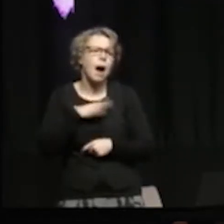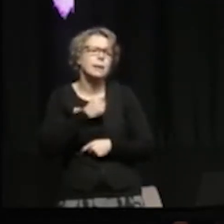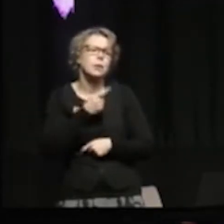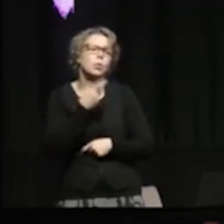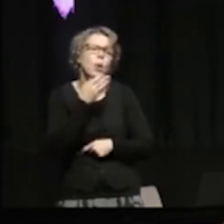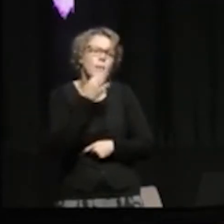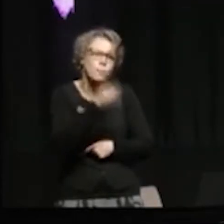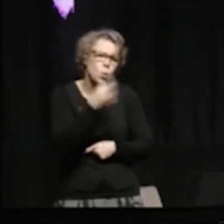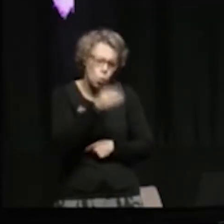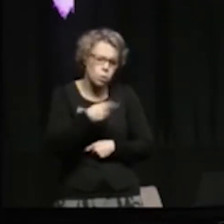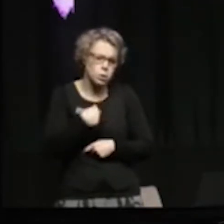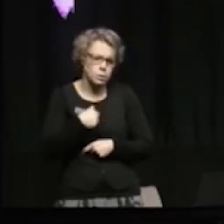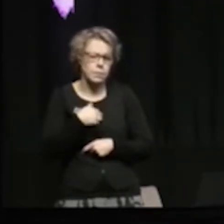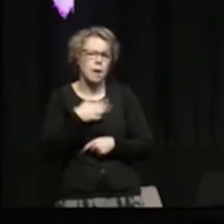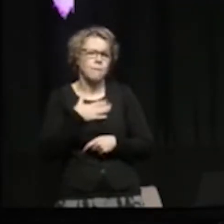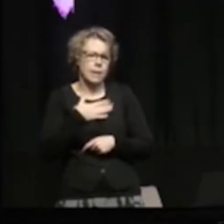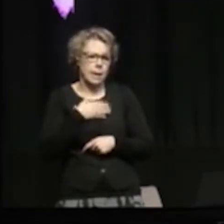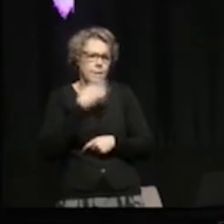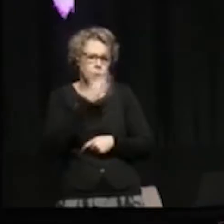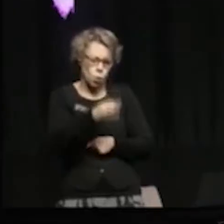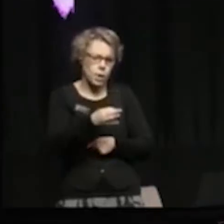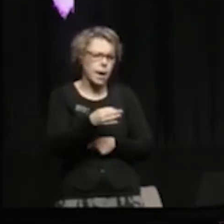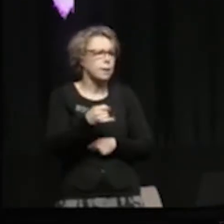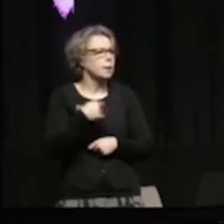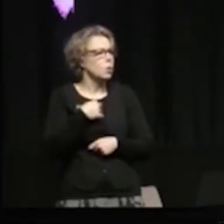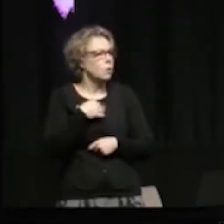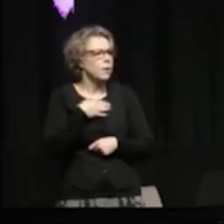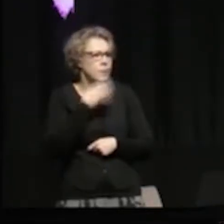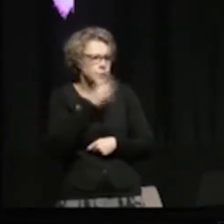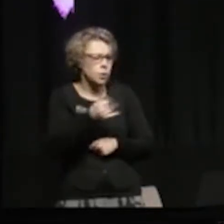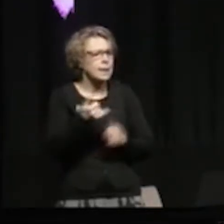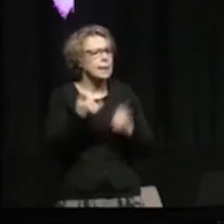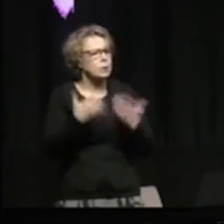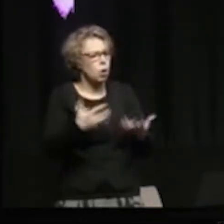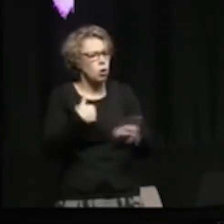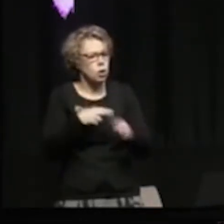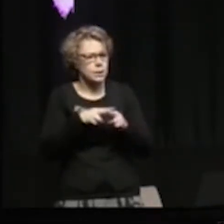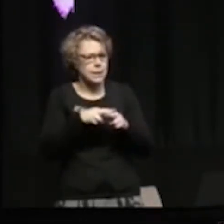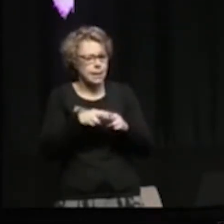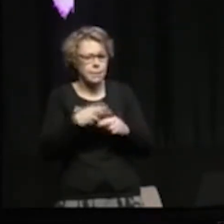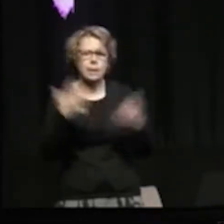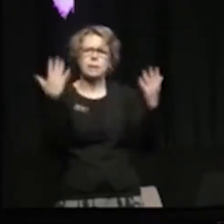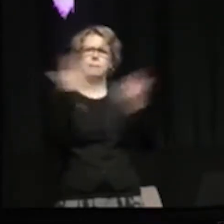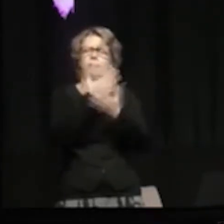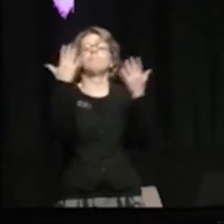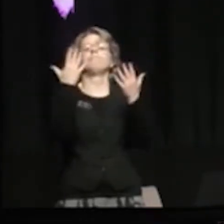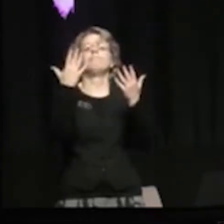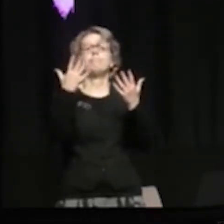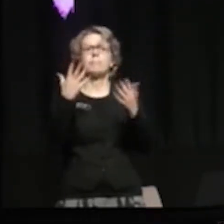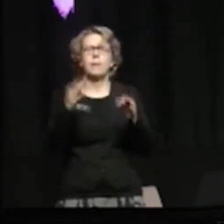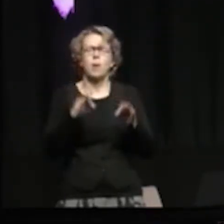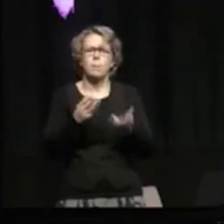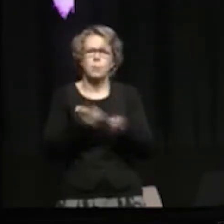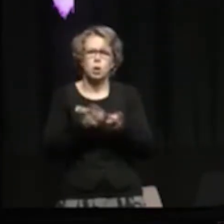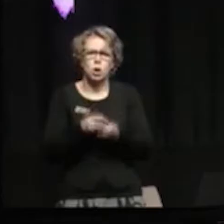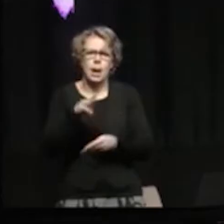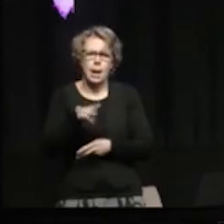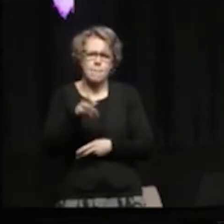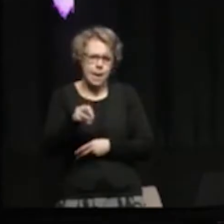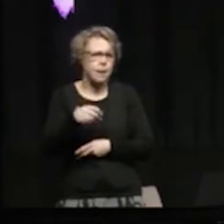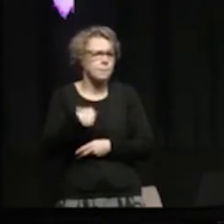chat, and I had a question that I was going to ask. The question I was going to ask, Issa, was that today people are feeling a bit disillusioned with